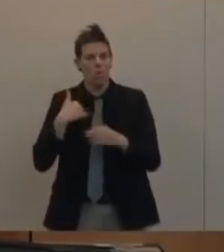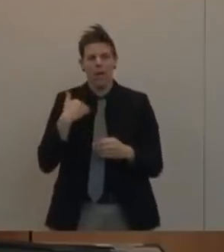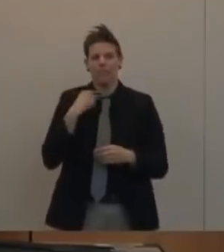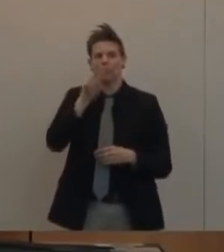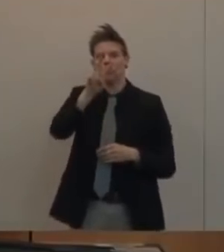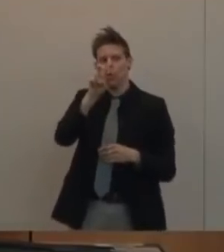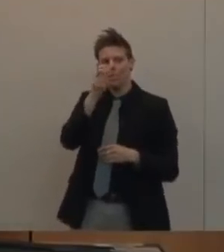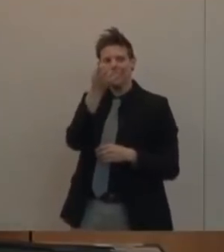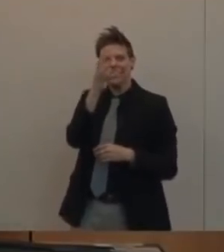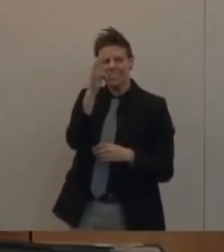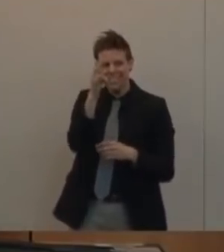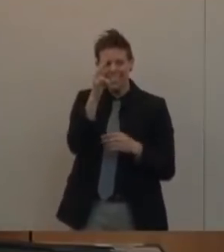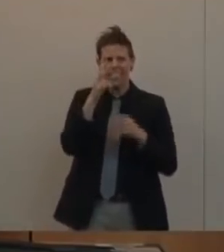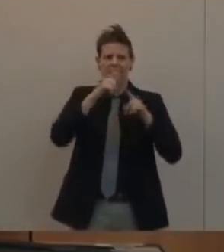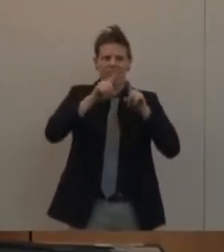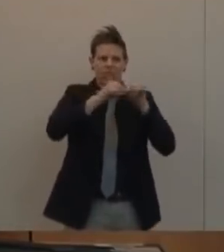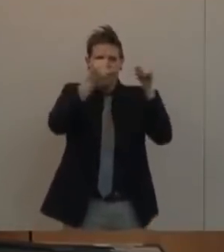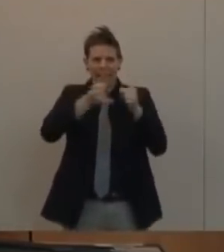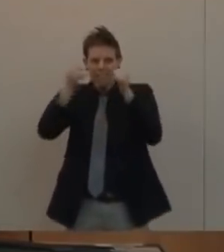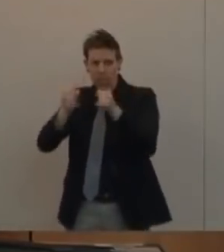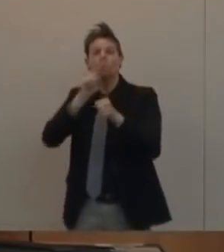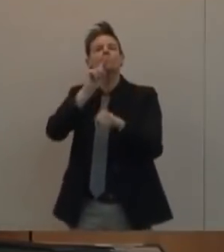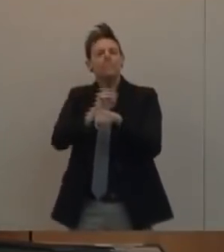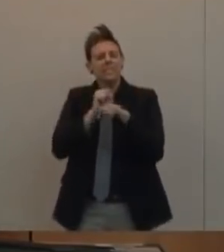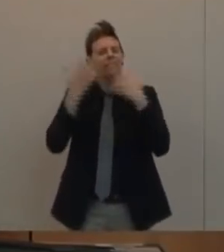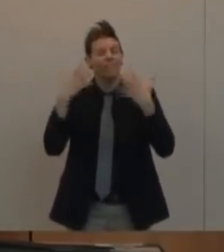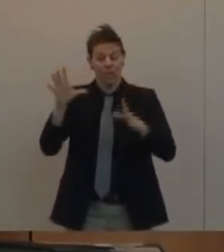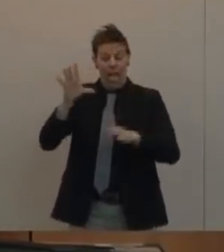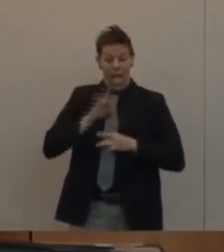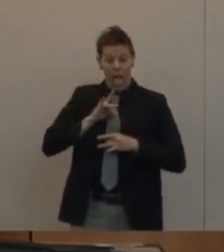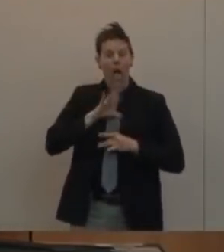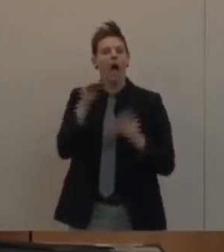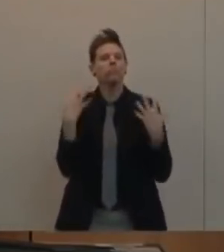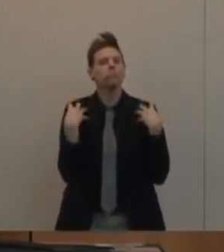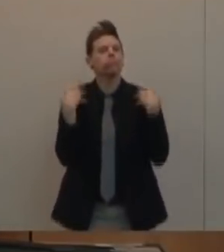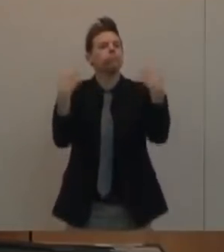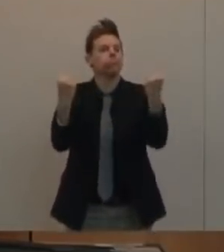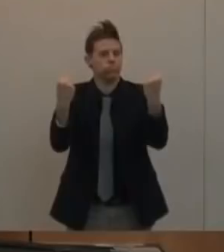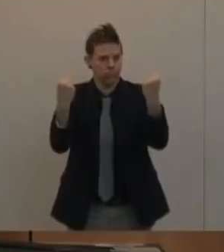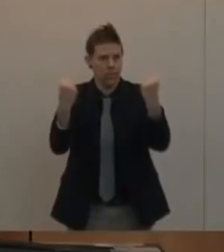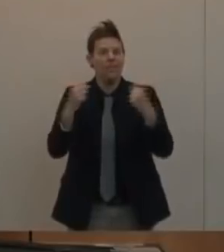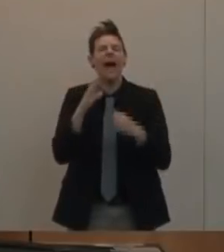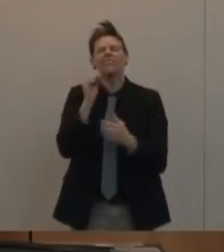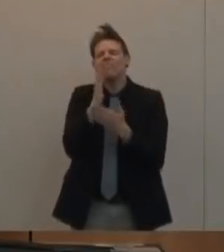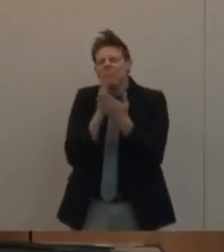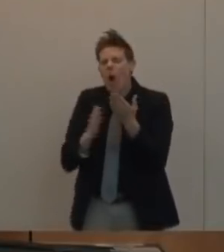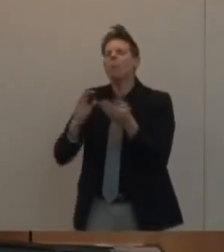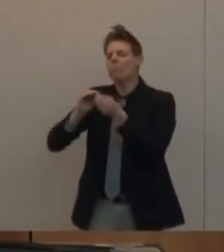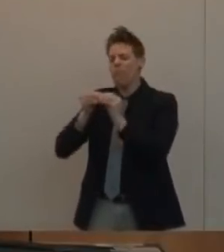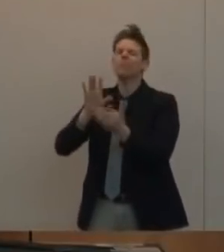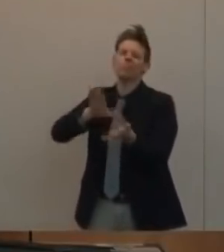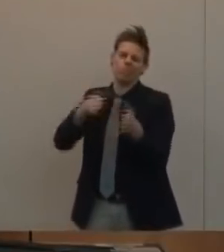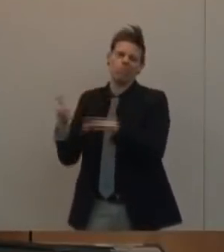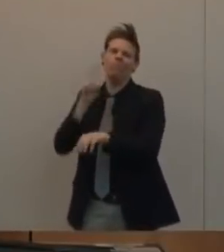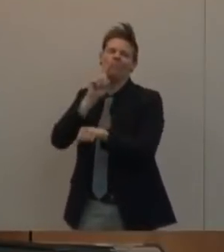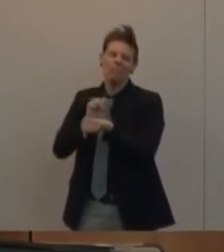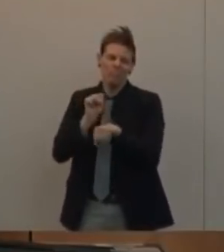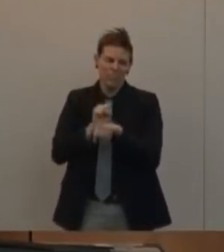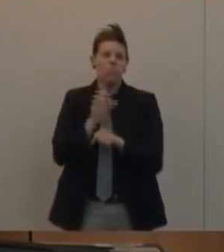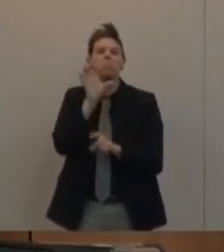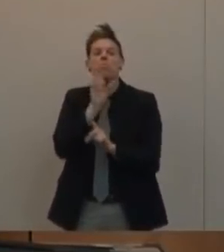individuals who have recovered. Unfortunately, we had another death today, a woman in her